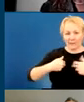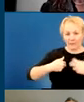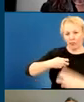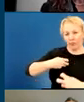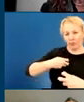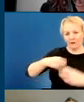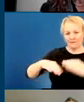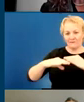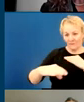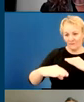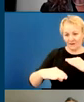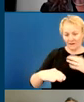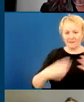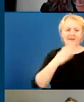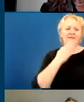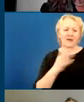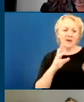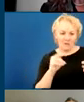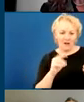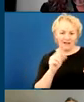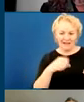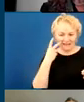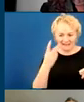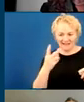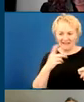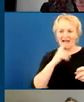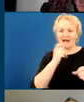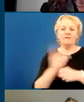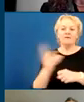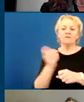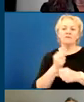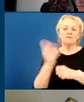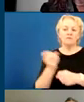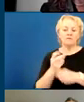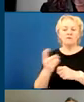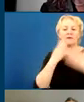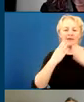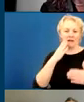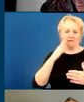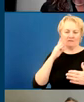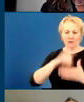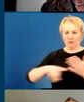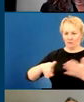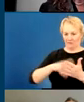And thank you, Ron. I see it's actually every 2 years. Thank you for correcting that.